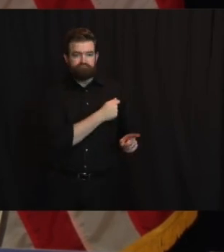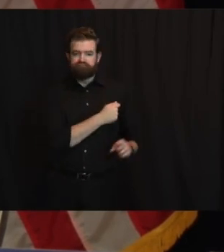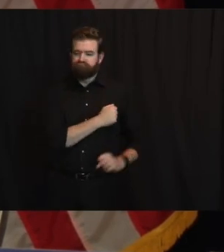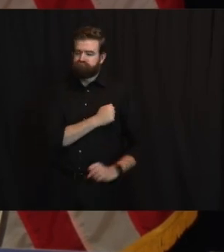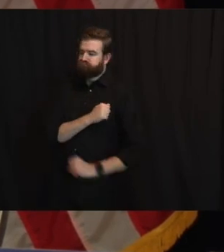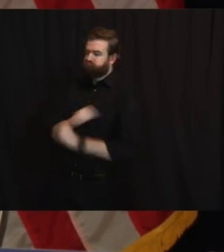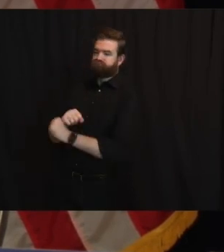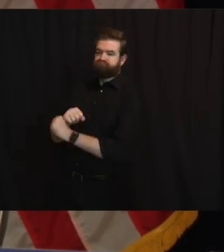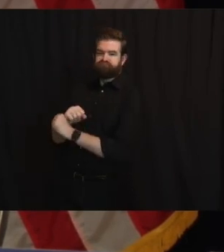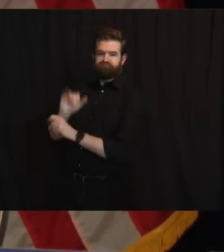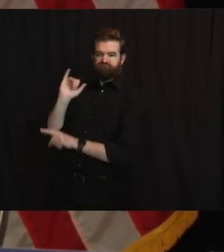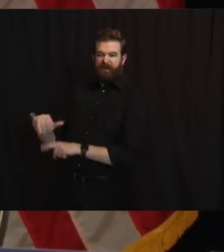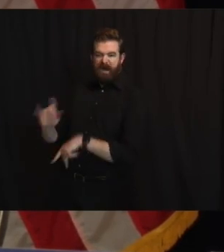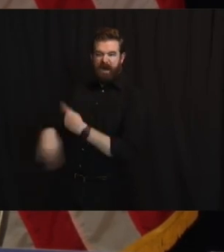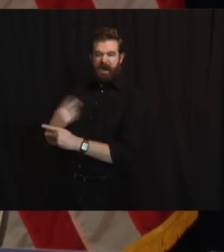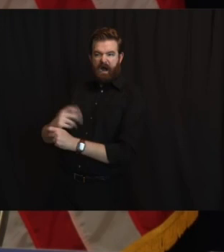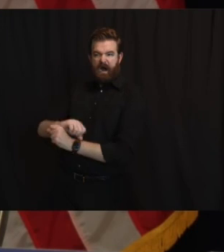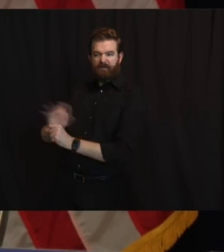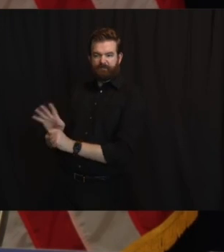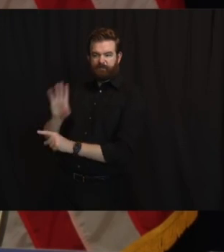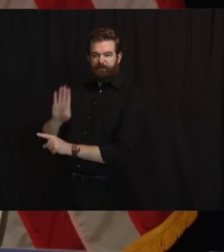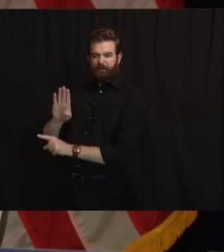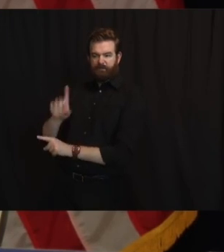Fortunately, we don't have that much